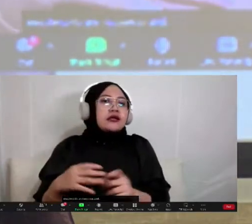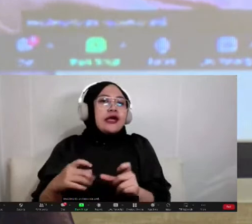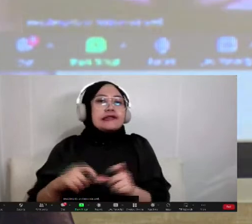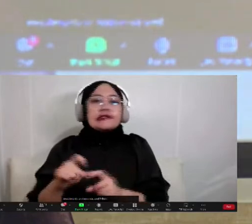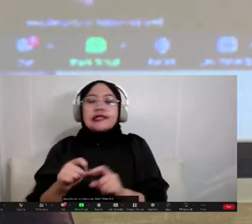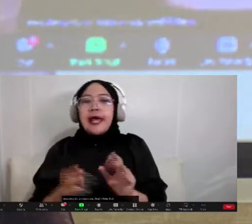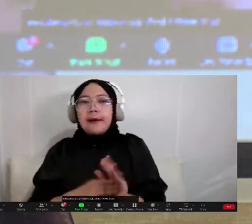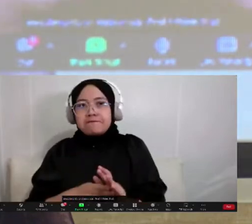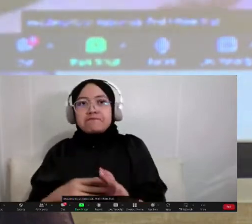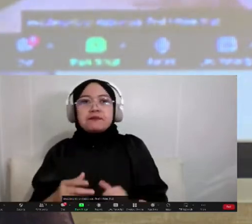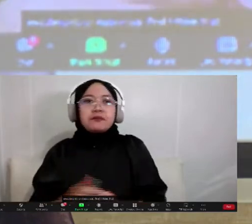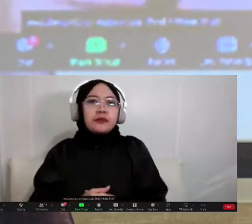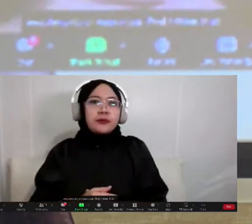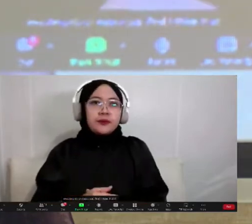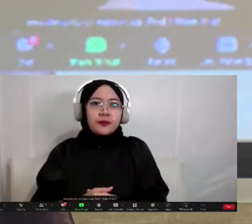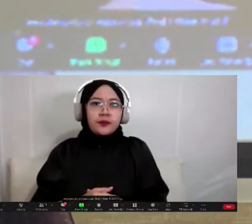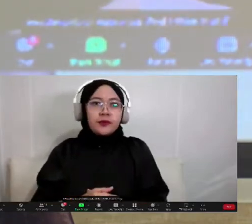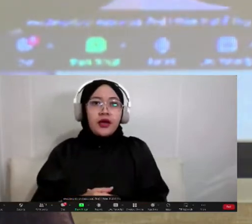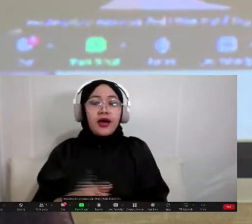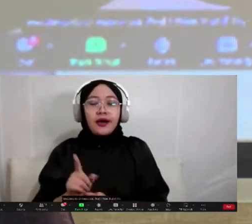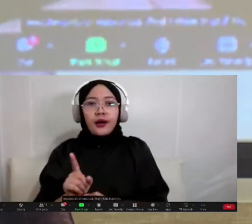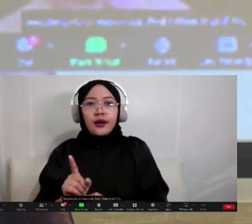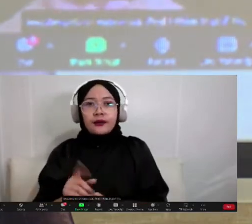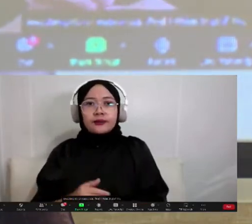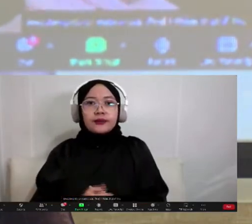that if the